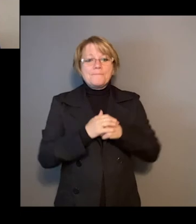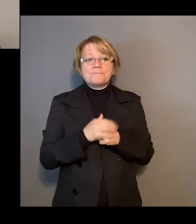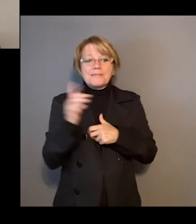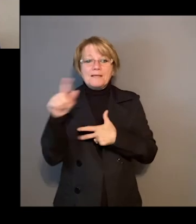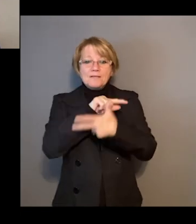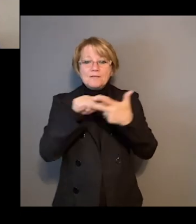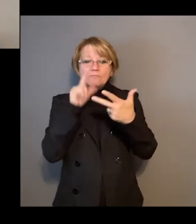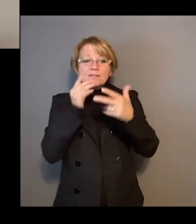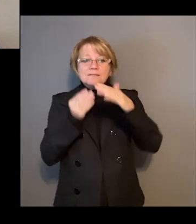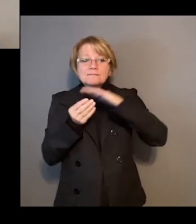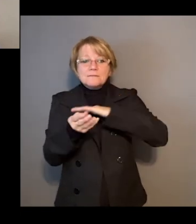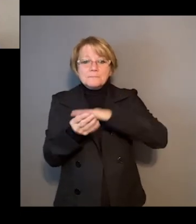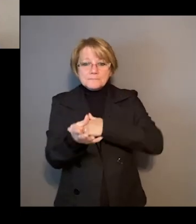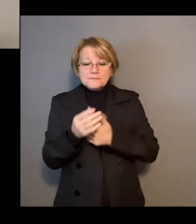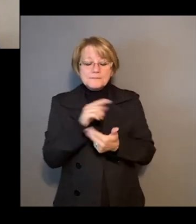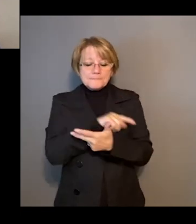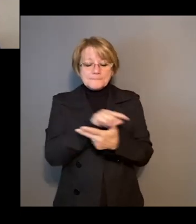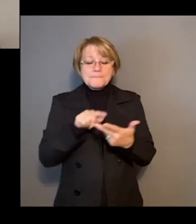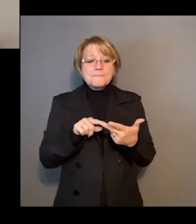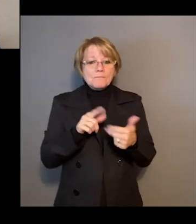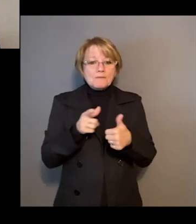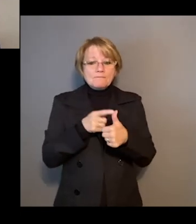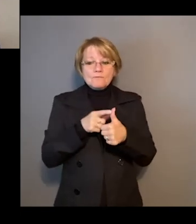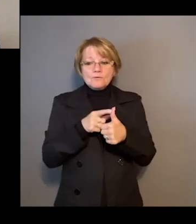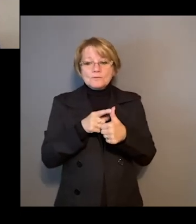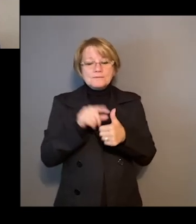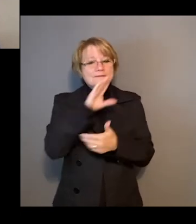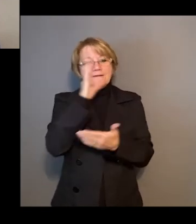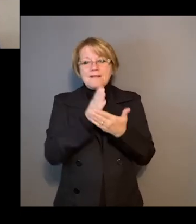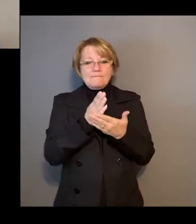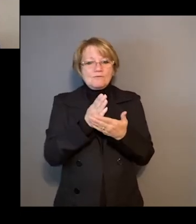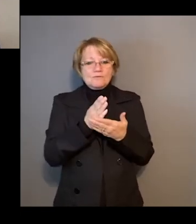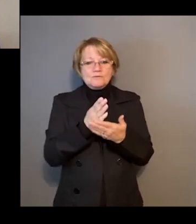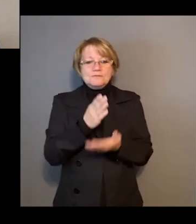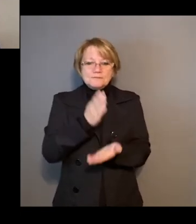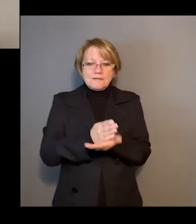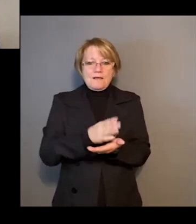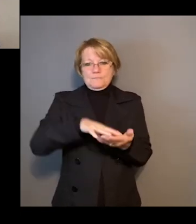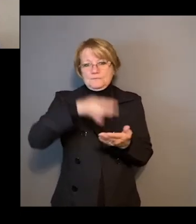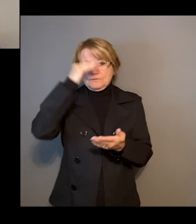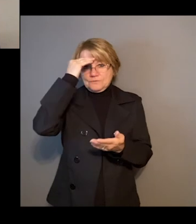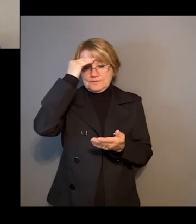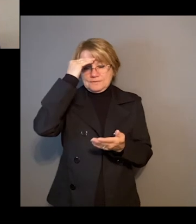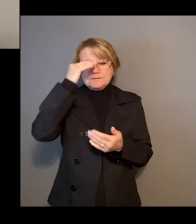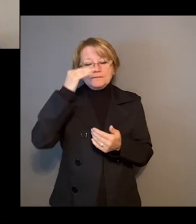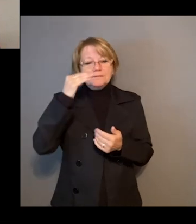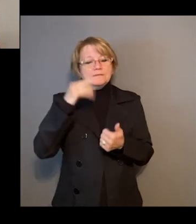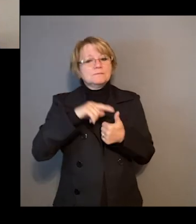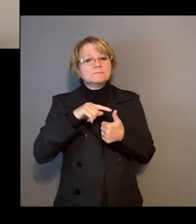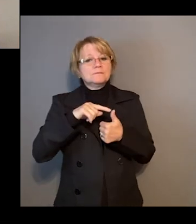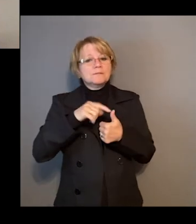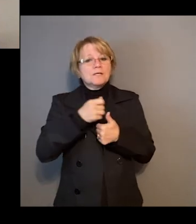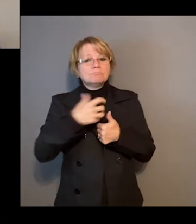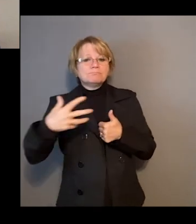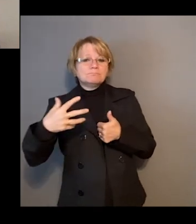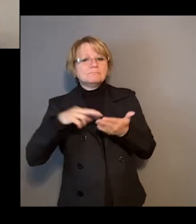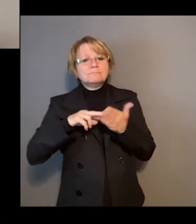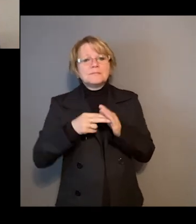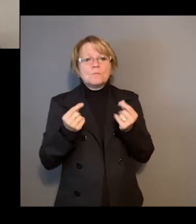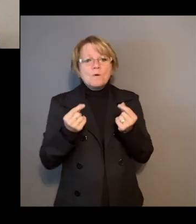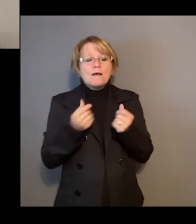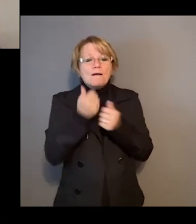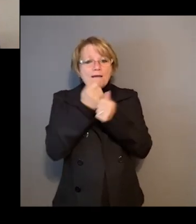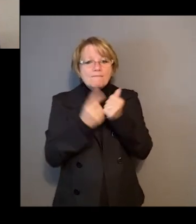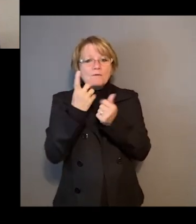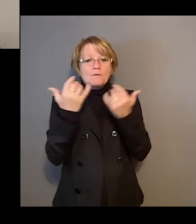everybody. And the first one is never stop learning. And with that one, I want to say for everyone that's on this Zoom right now,